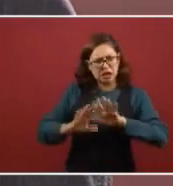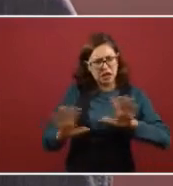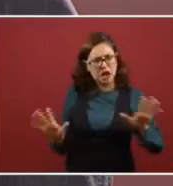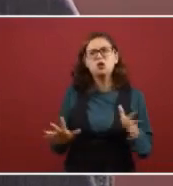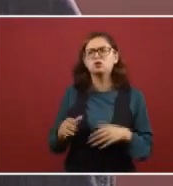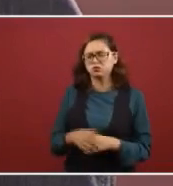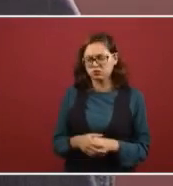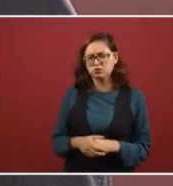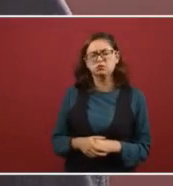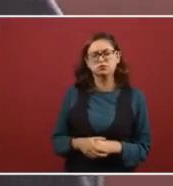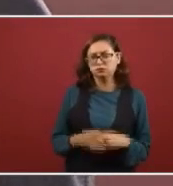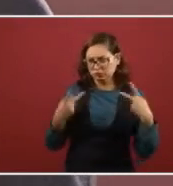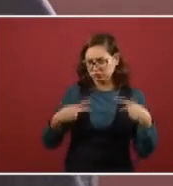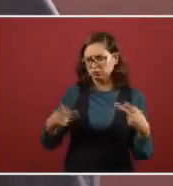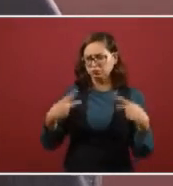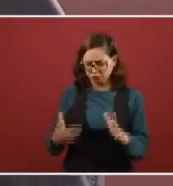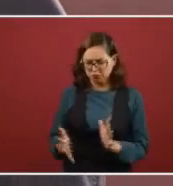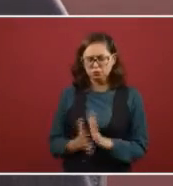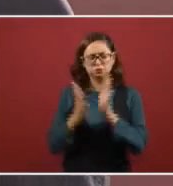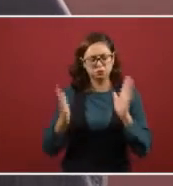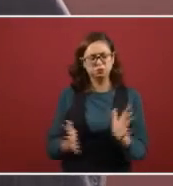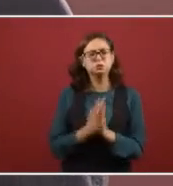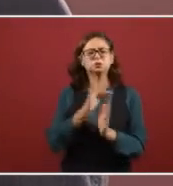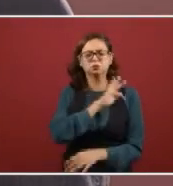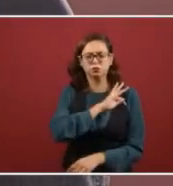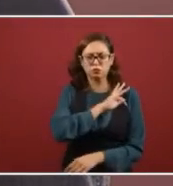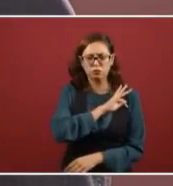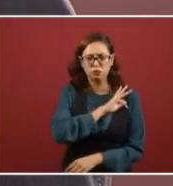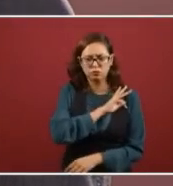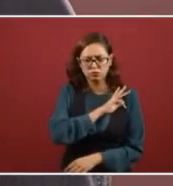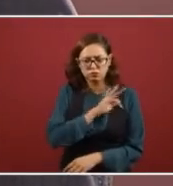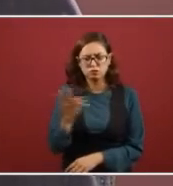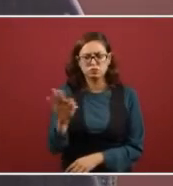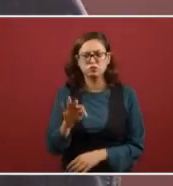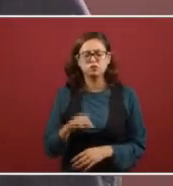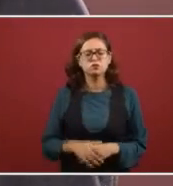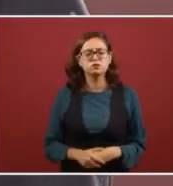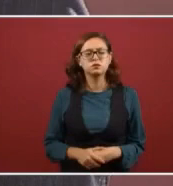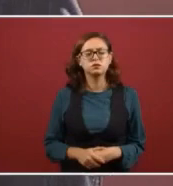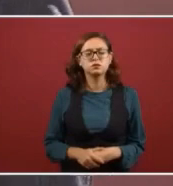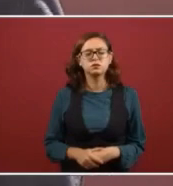anybody who needs to be consulted needs to participate.